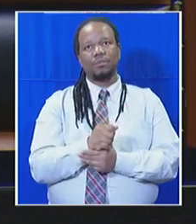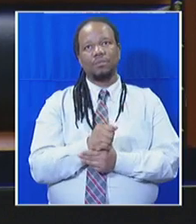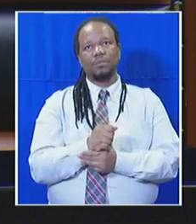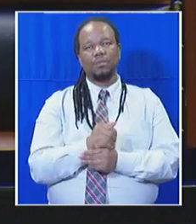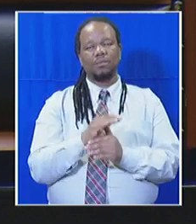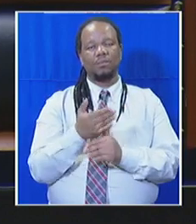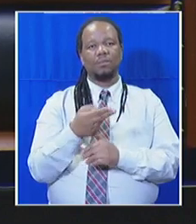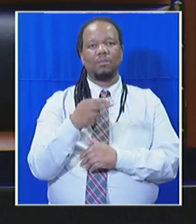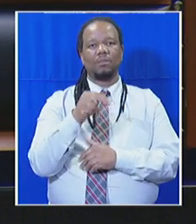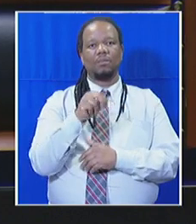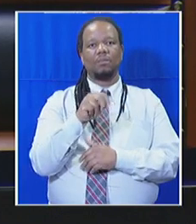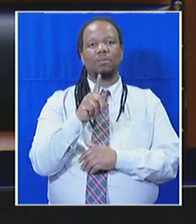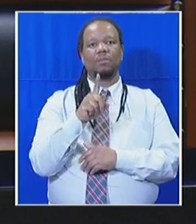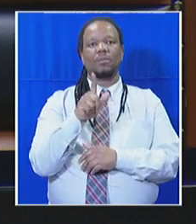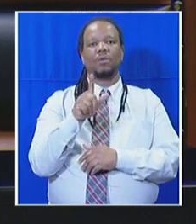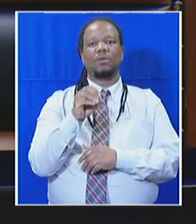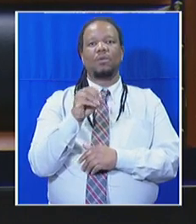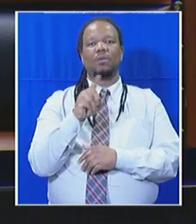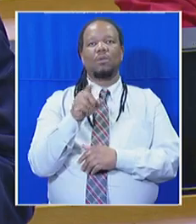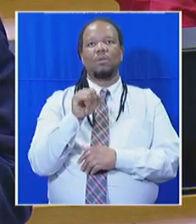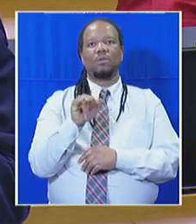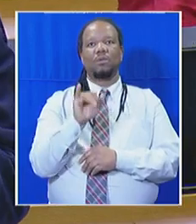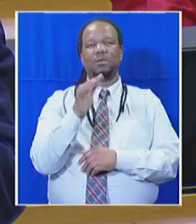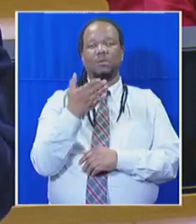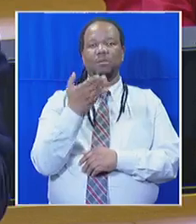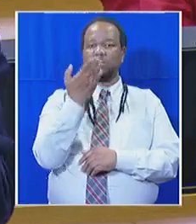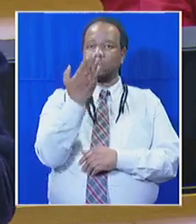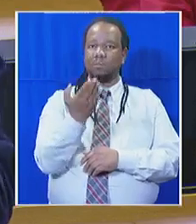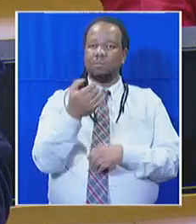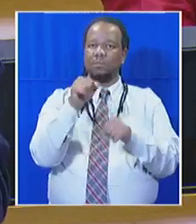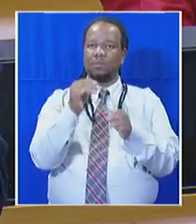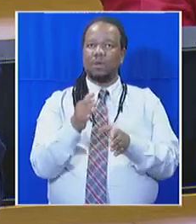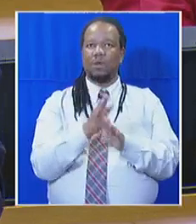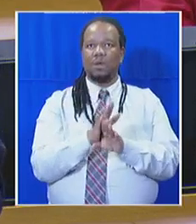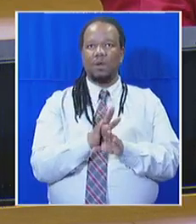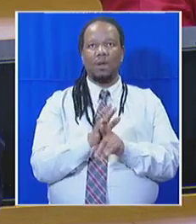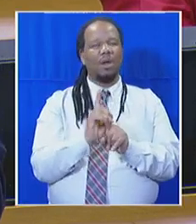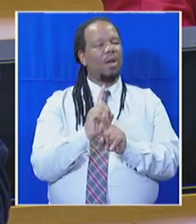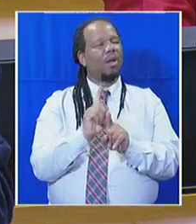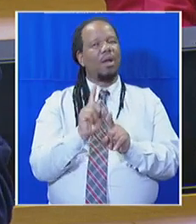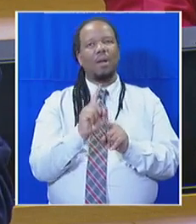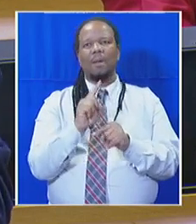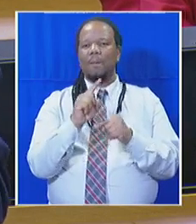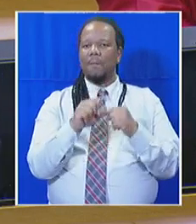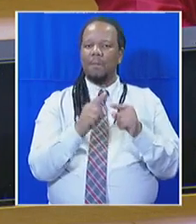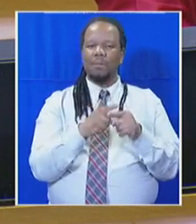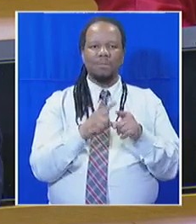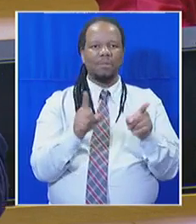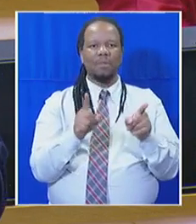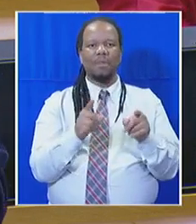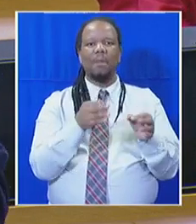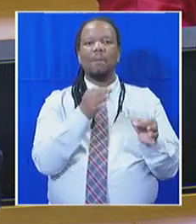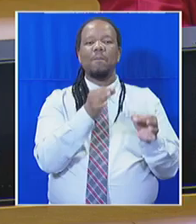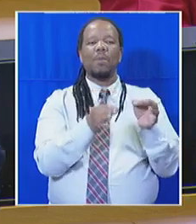Honorable Ndlozi. You know, presiding officer, it's not about the different political parties and the